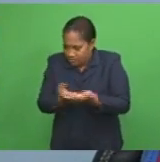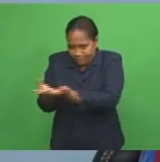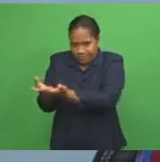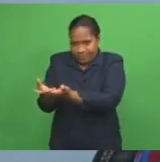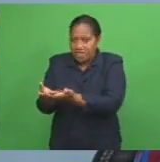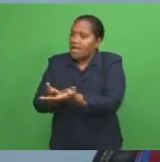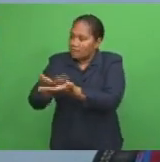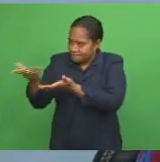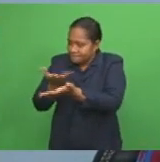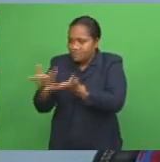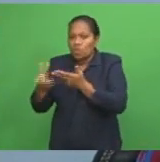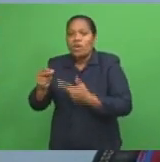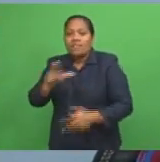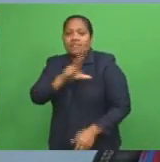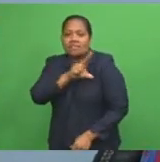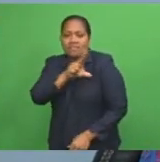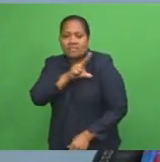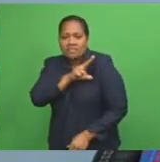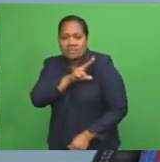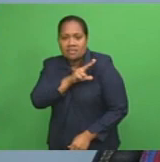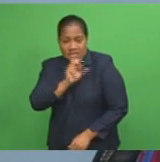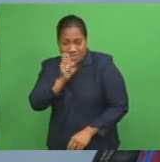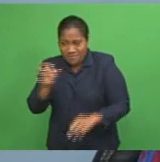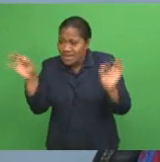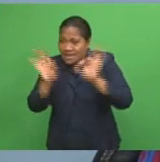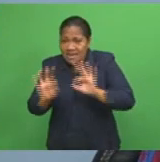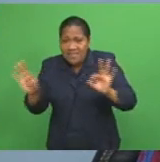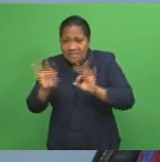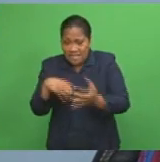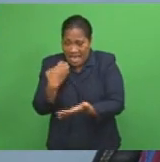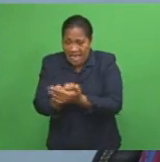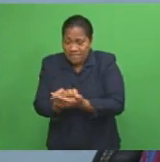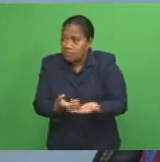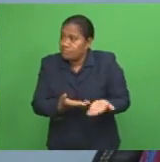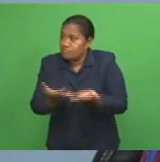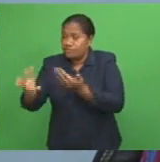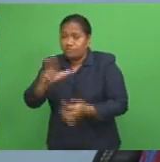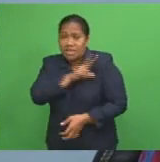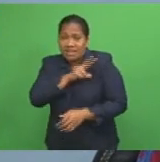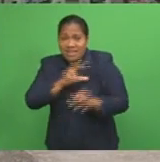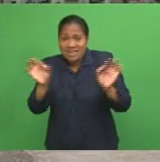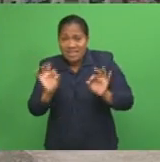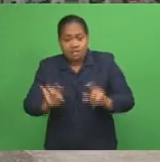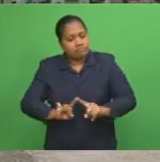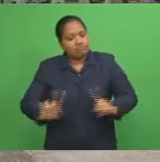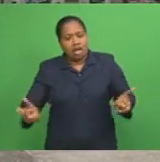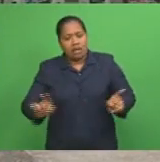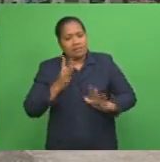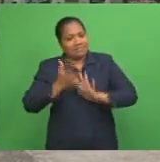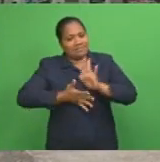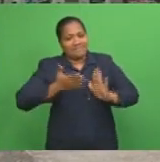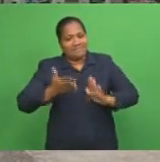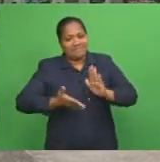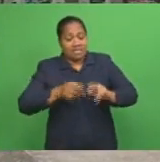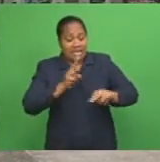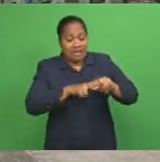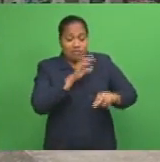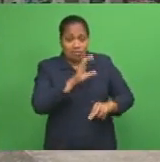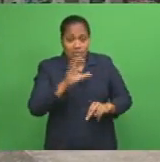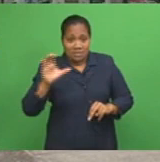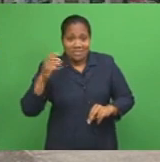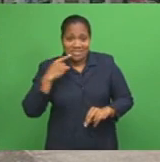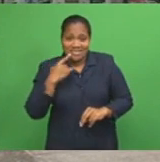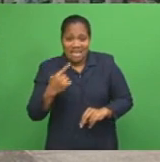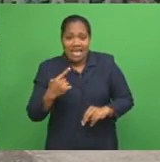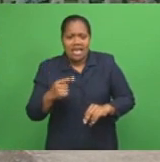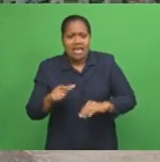you don't have any evidence to provide your landlord, then that's a different story. The FCCC says landlords and